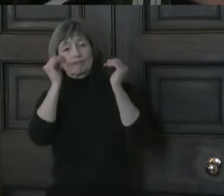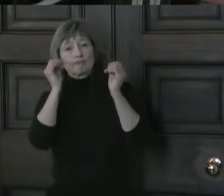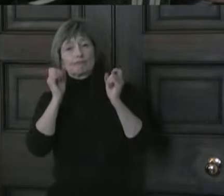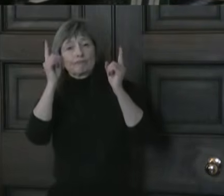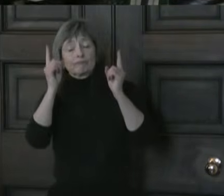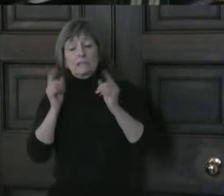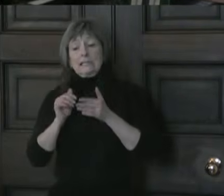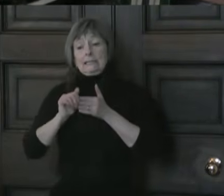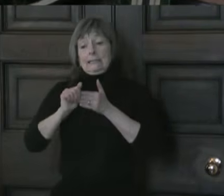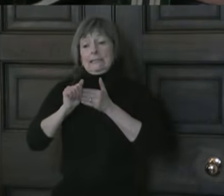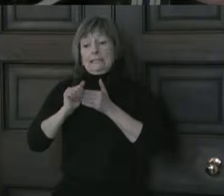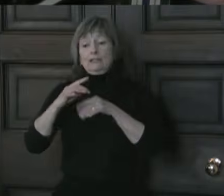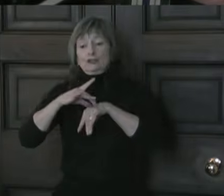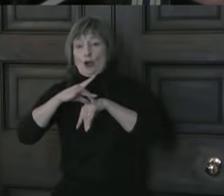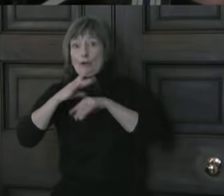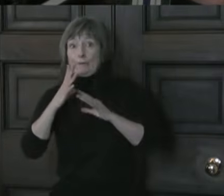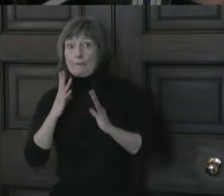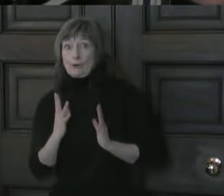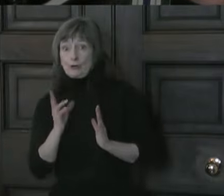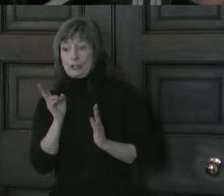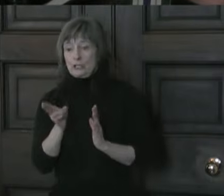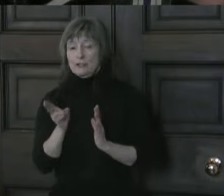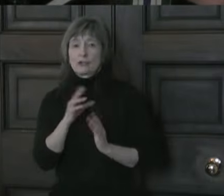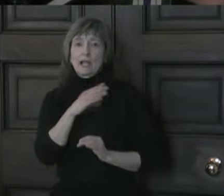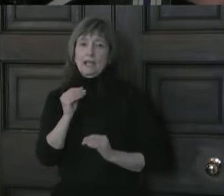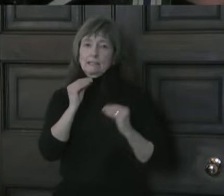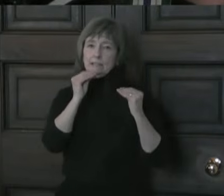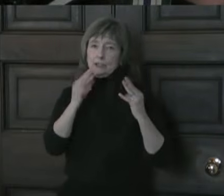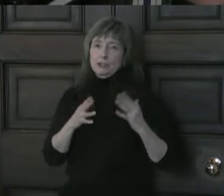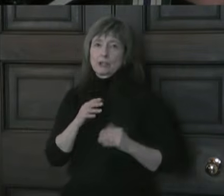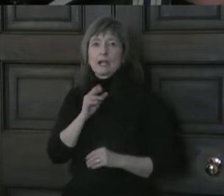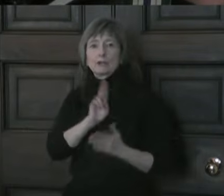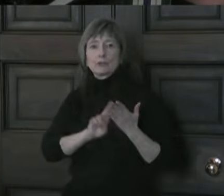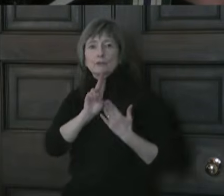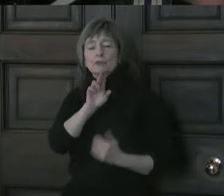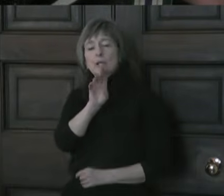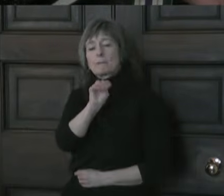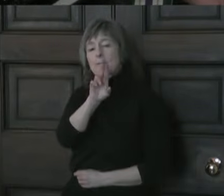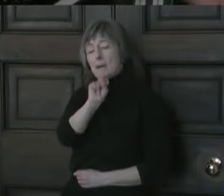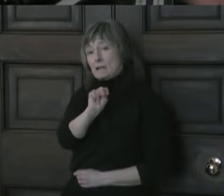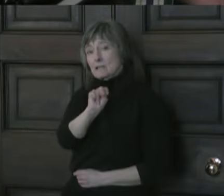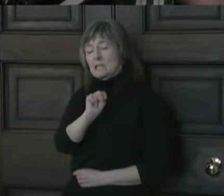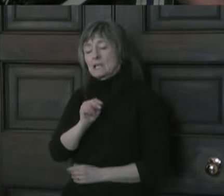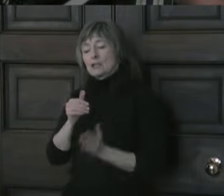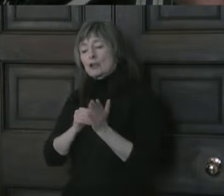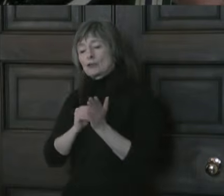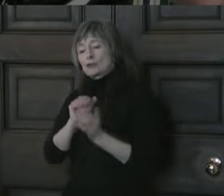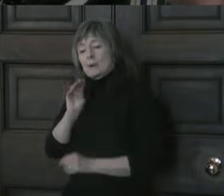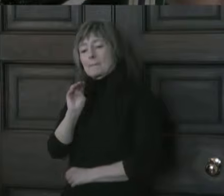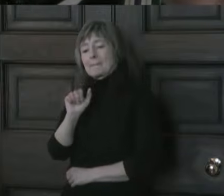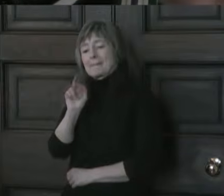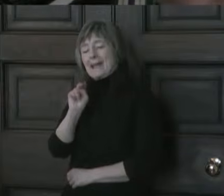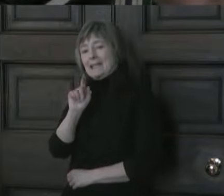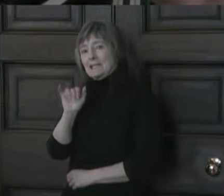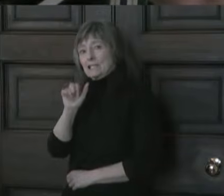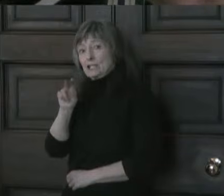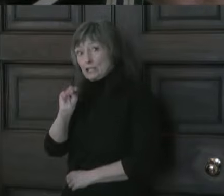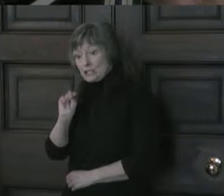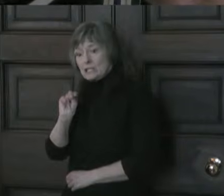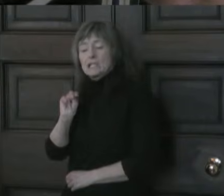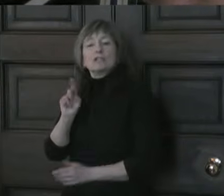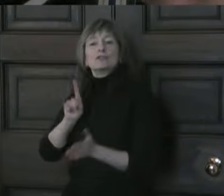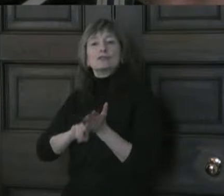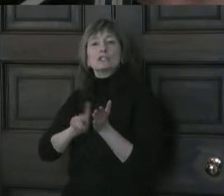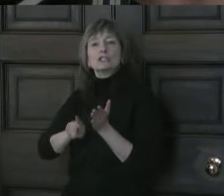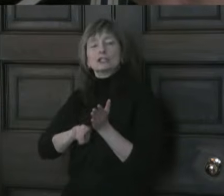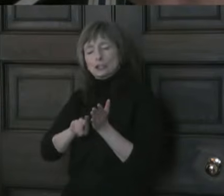leading historical geographer and professor at Memorial University, Dr. Mannion's research has illuminated the pattern